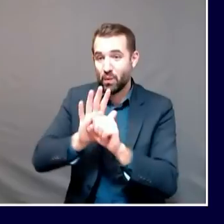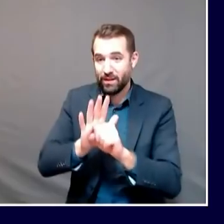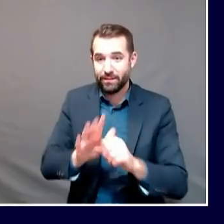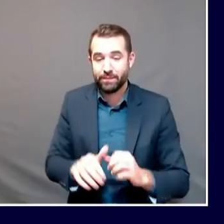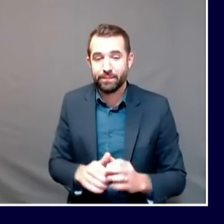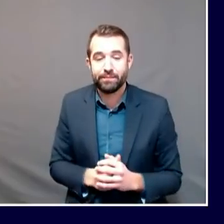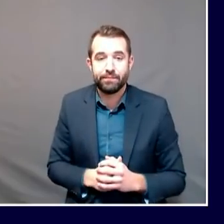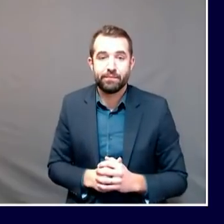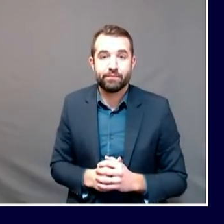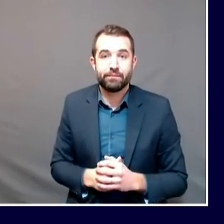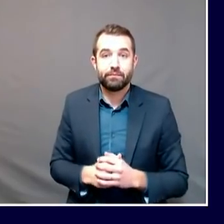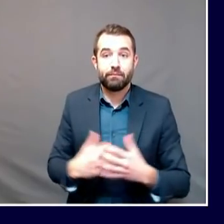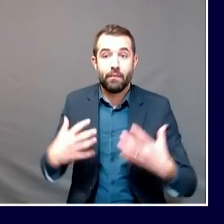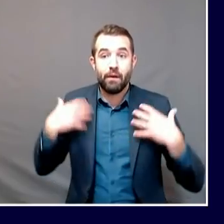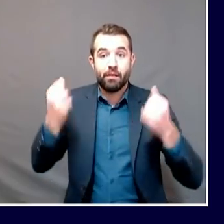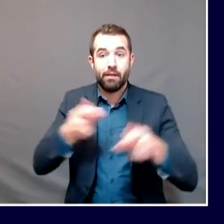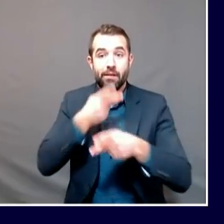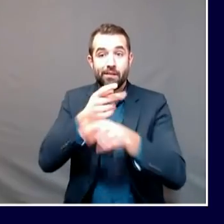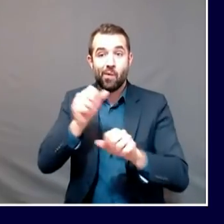of our cases now,